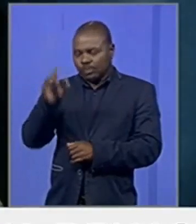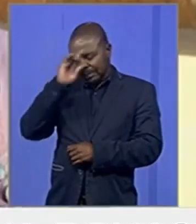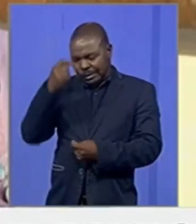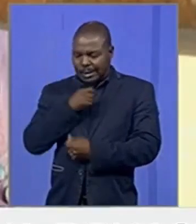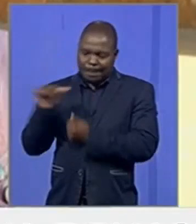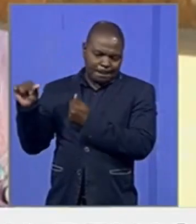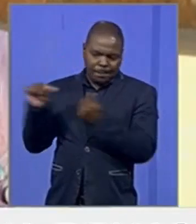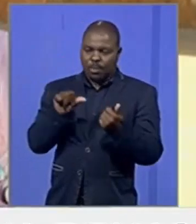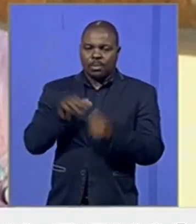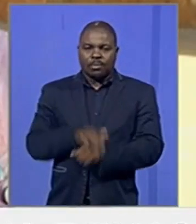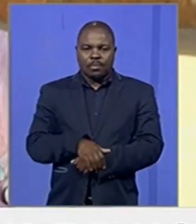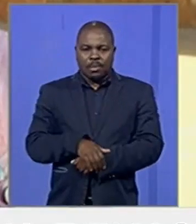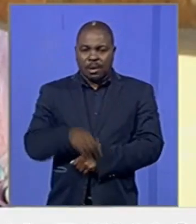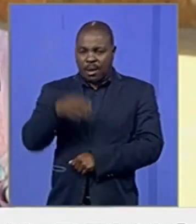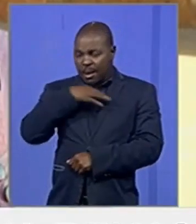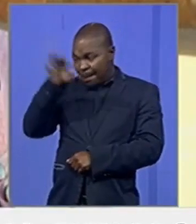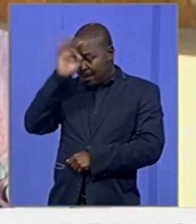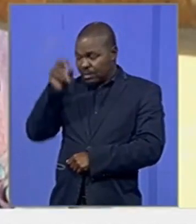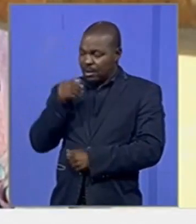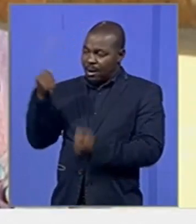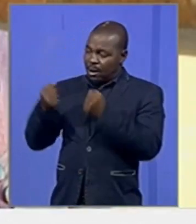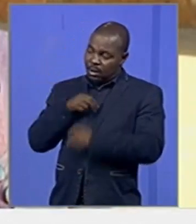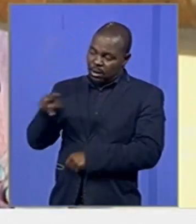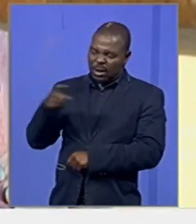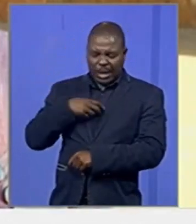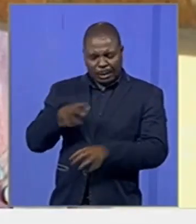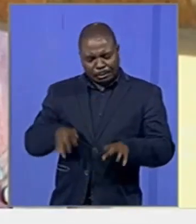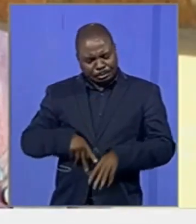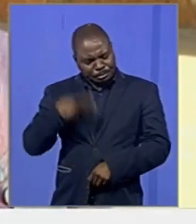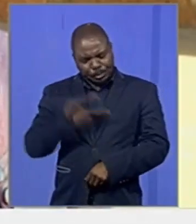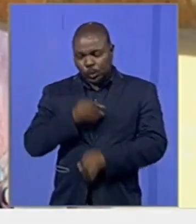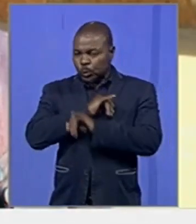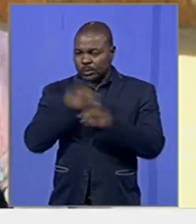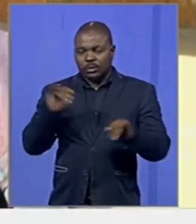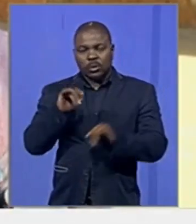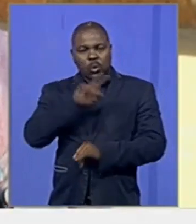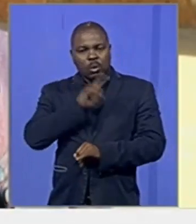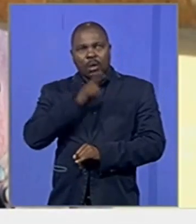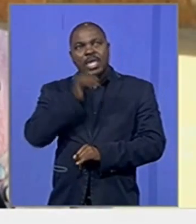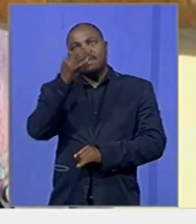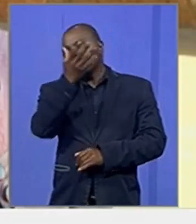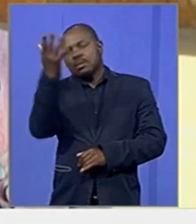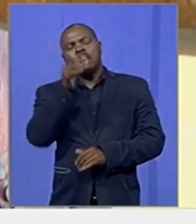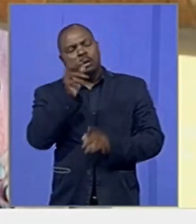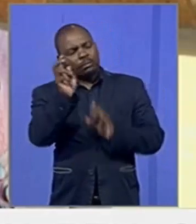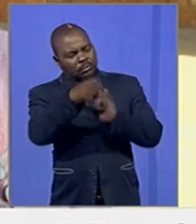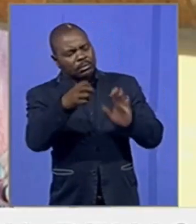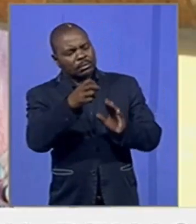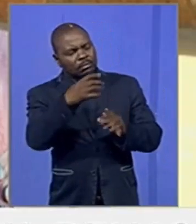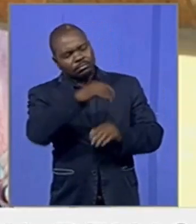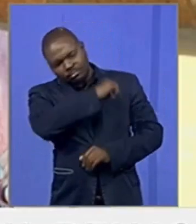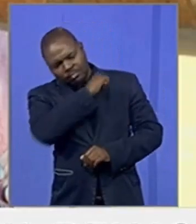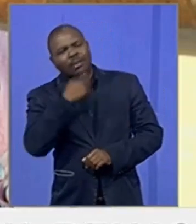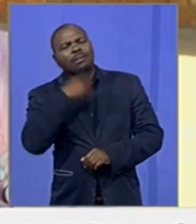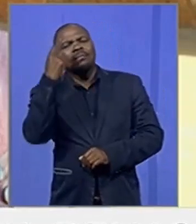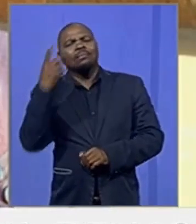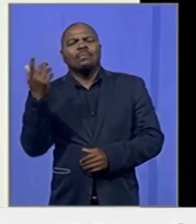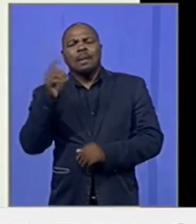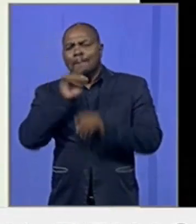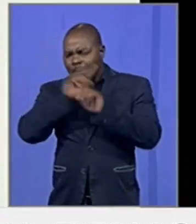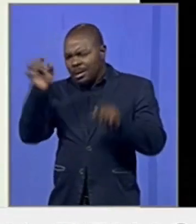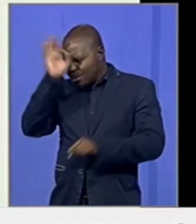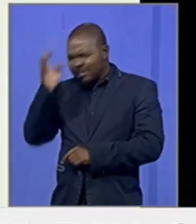bona koloi ya lephodisa ke ferekana go ferekana a ke kgole gore ke maphodisa mola nke ngwana ka ba tšere ke batho fela ebe ke tlotse ba re ka nnete ba bolaile ba lahlile kwa